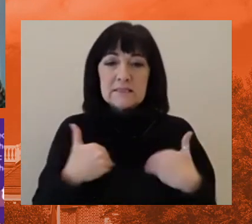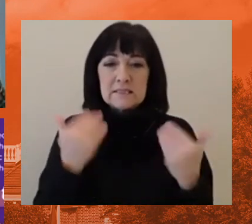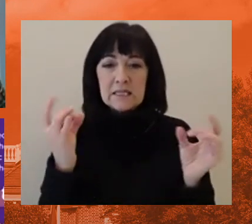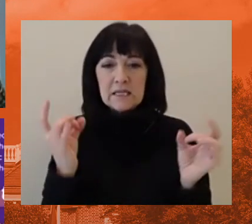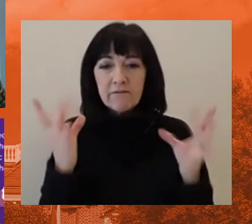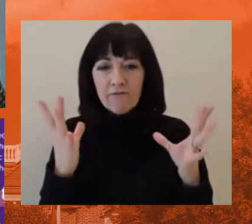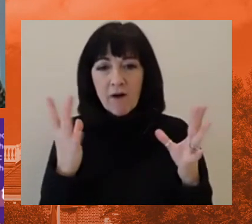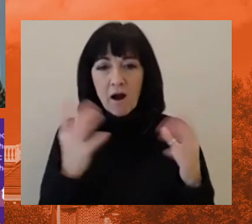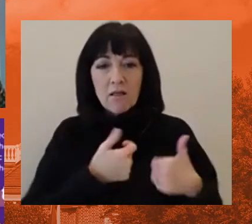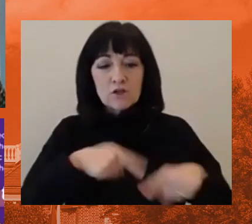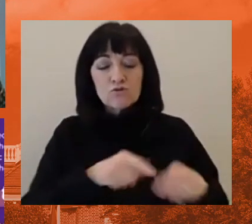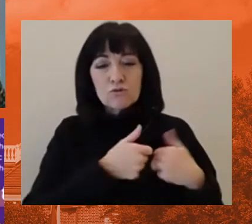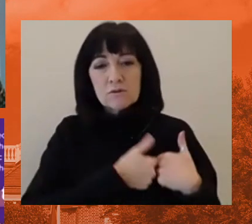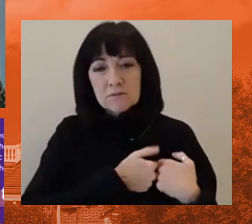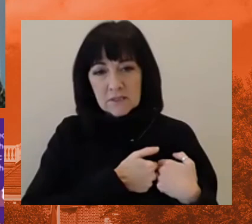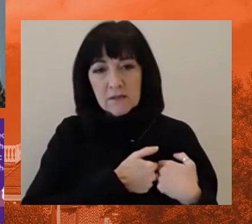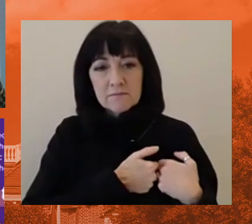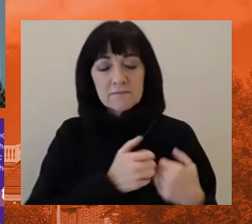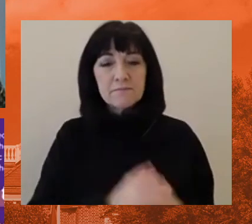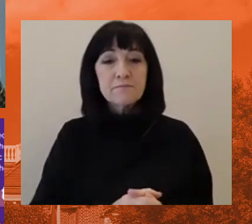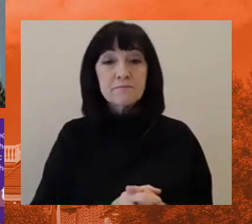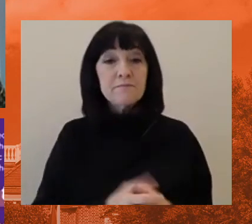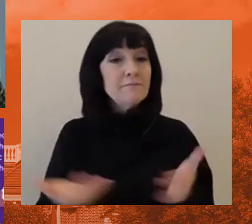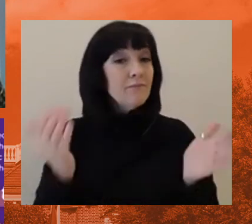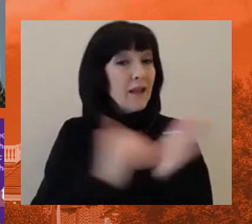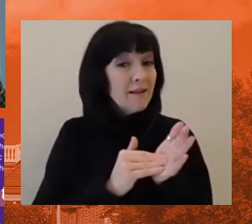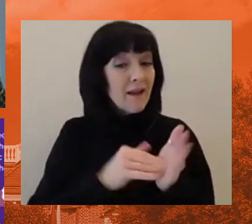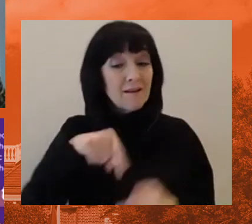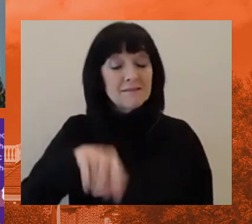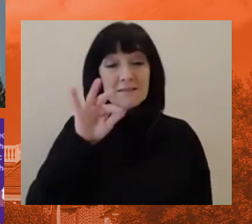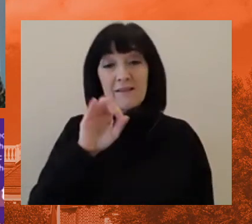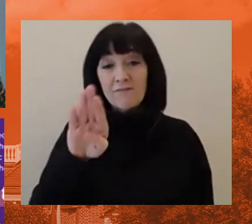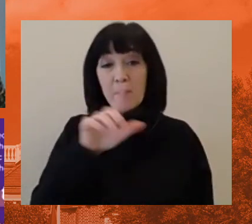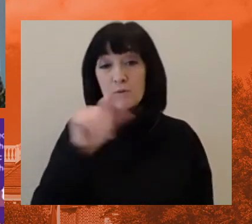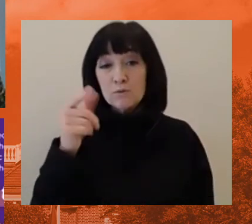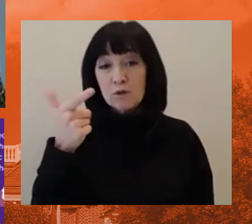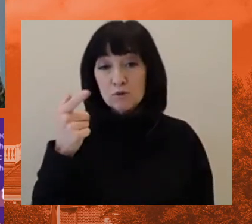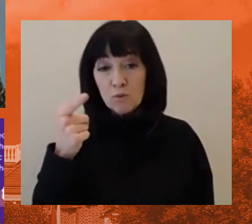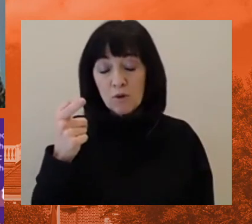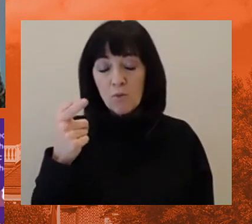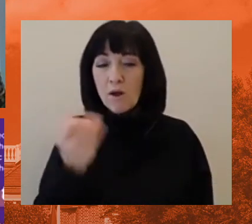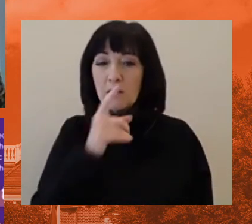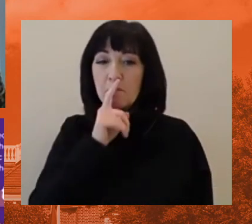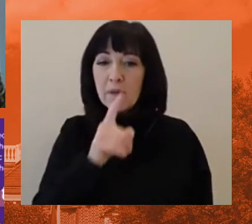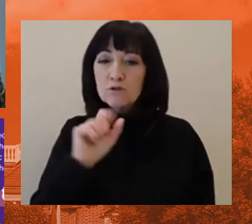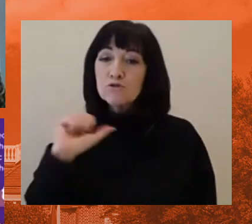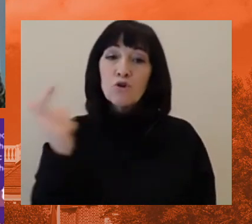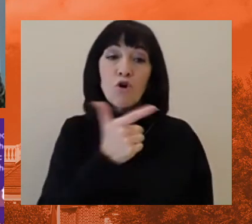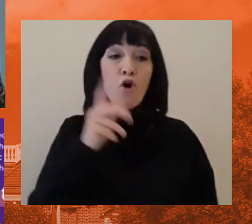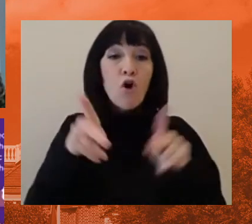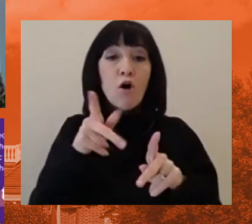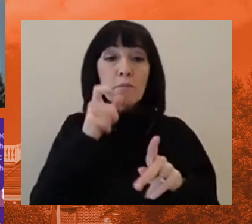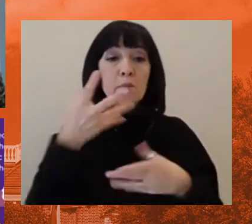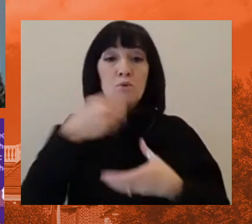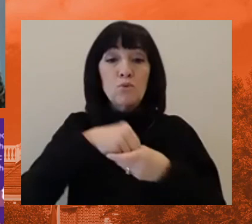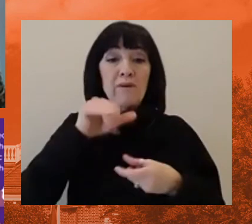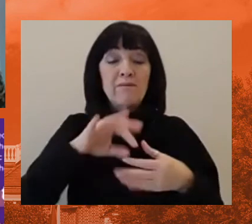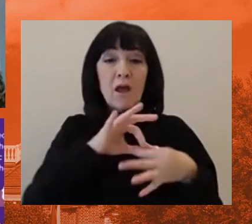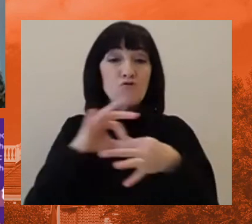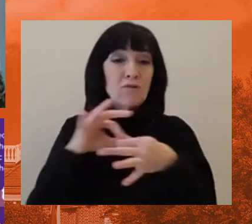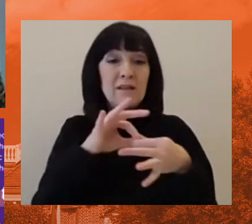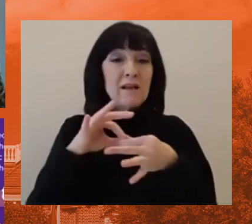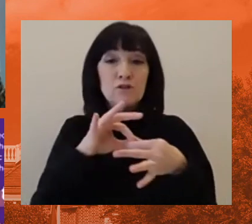us recommit once again this month, to ensuring all people who may be in abusive relationship have